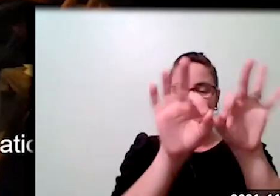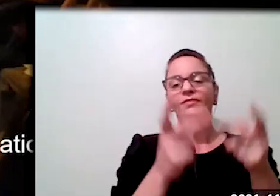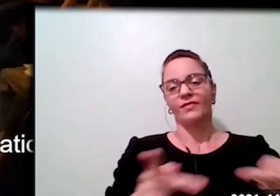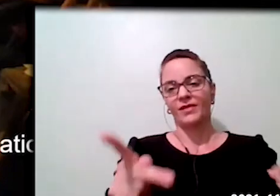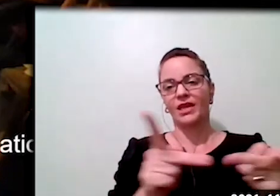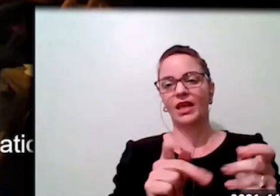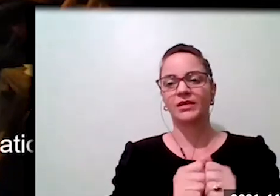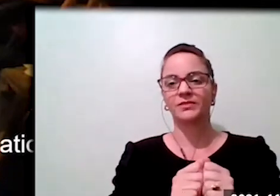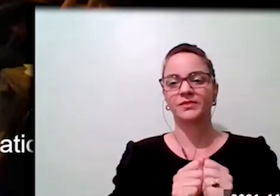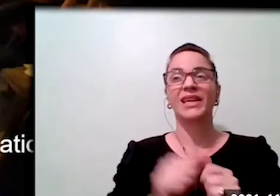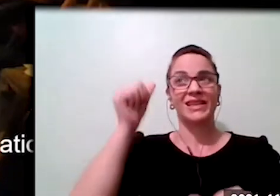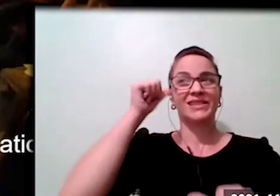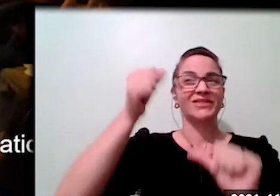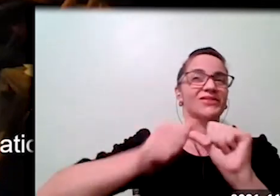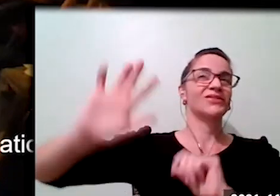time,